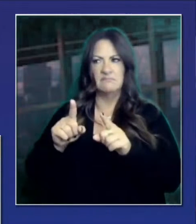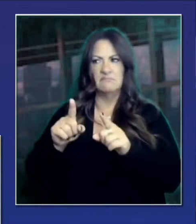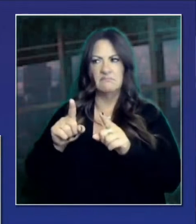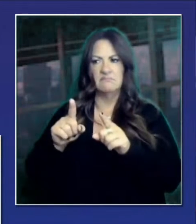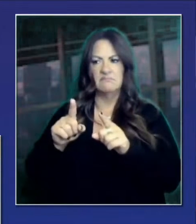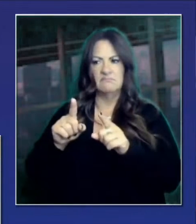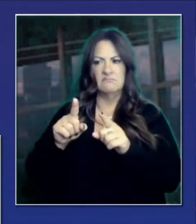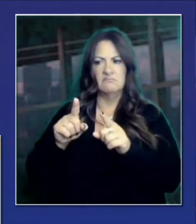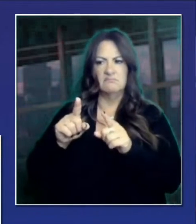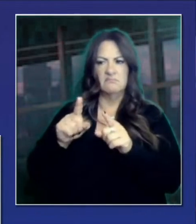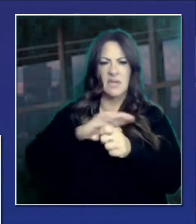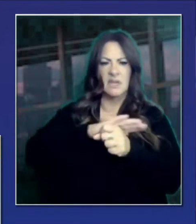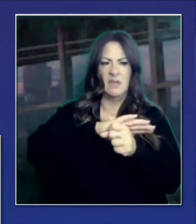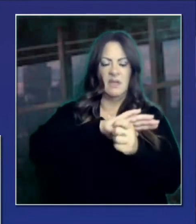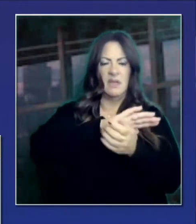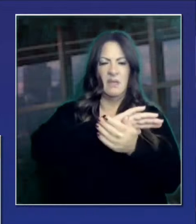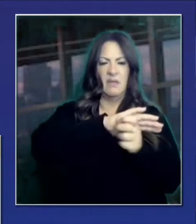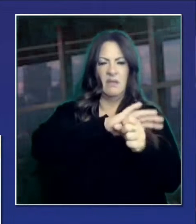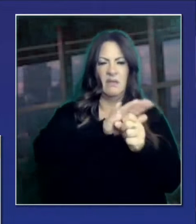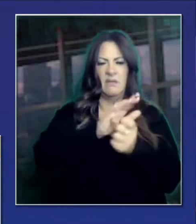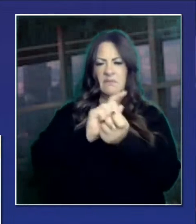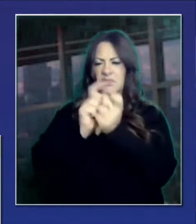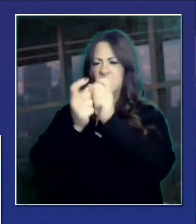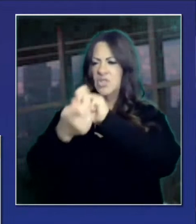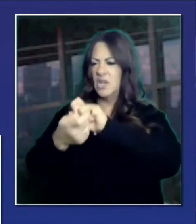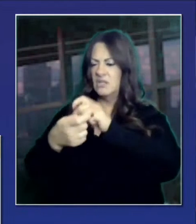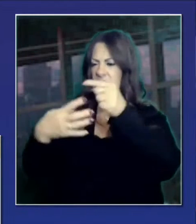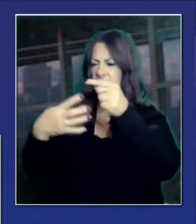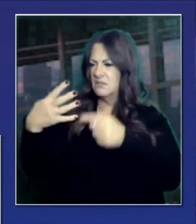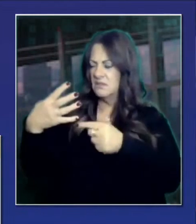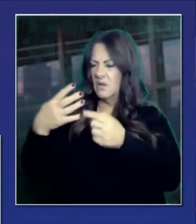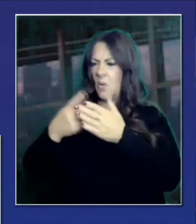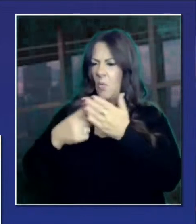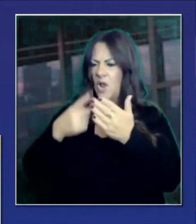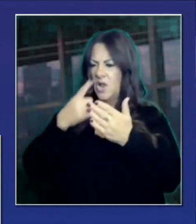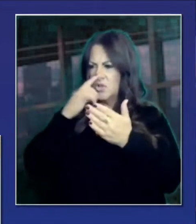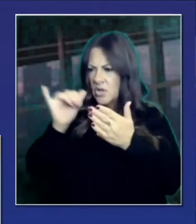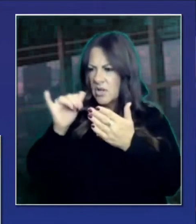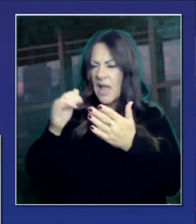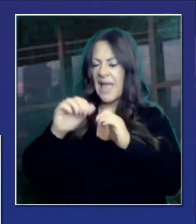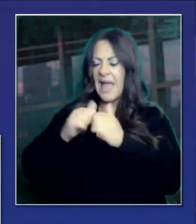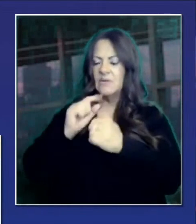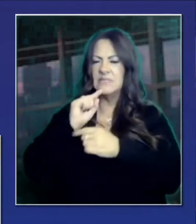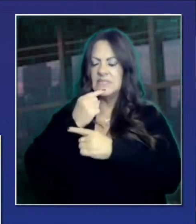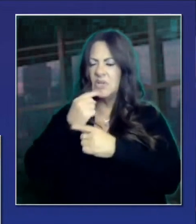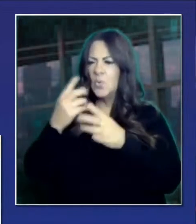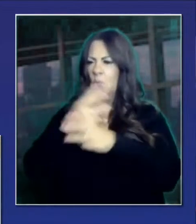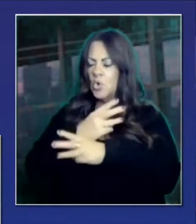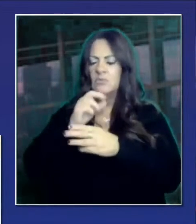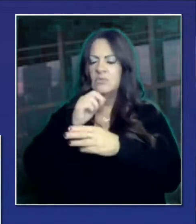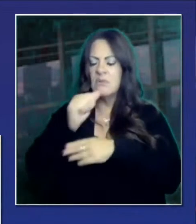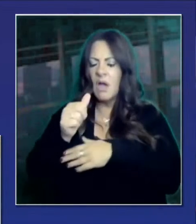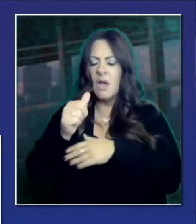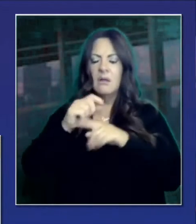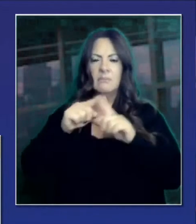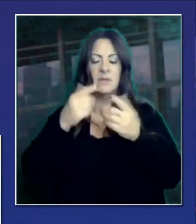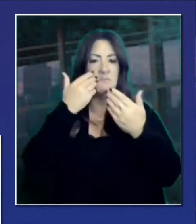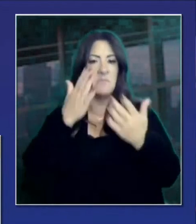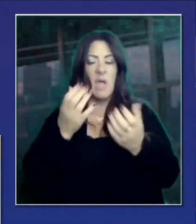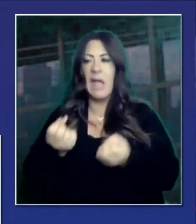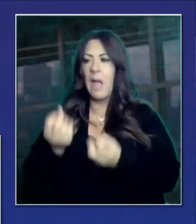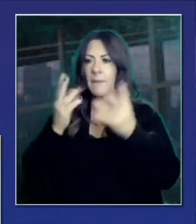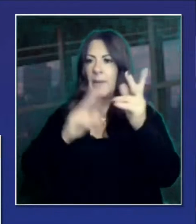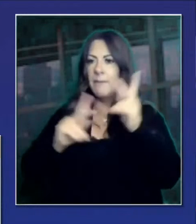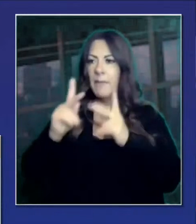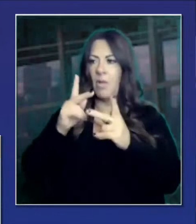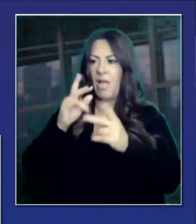We're seeing it a little bit more and more. The only thing I can tell you about these numbers is they aren't a true reflection of what's out there. My guess, many people's guess